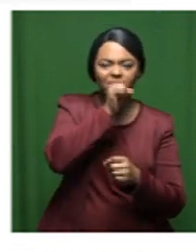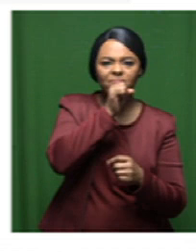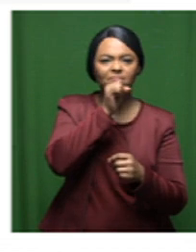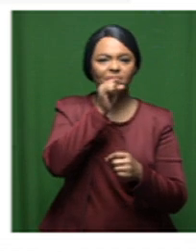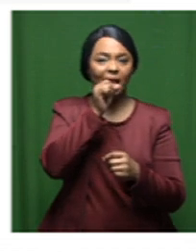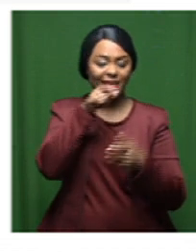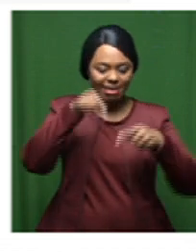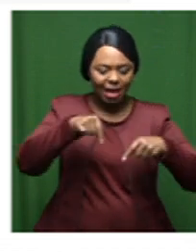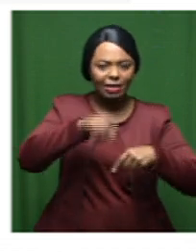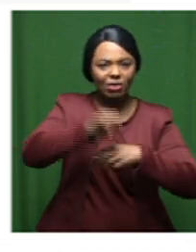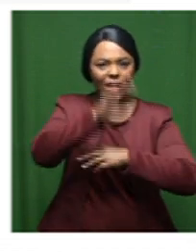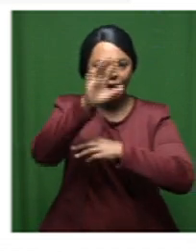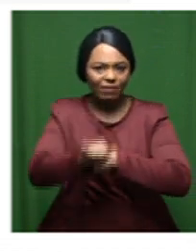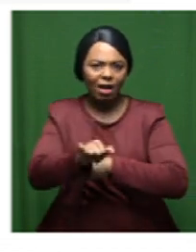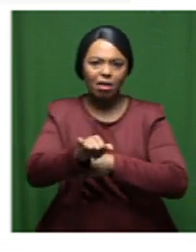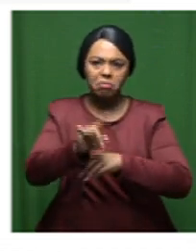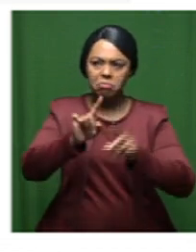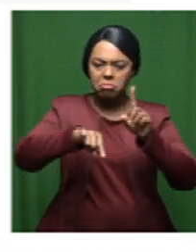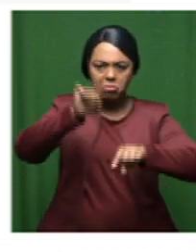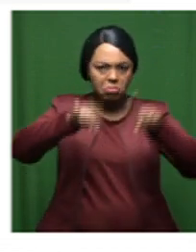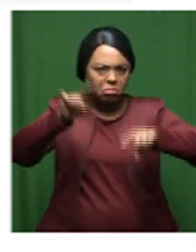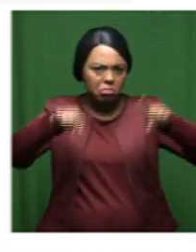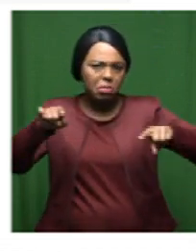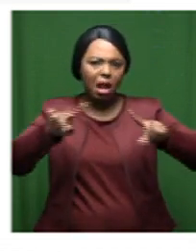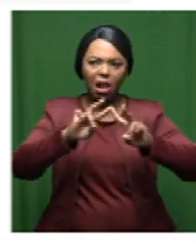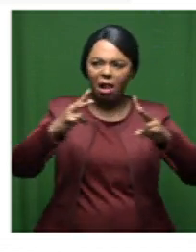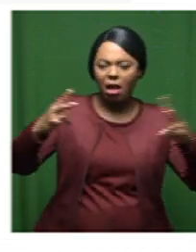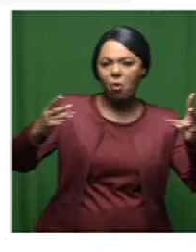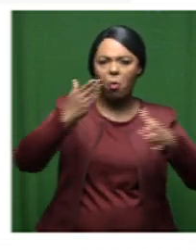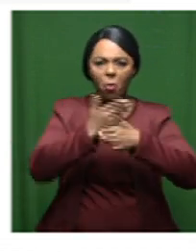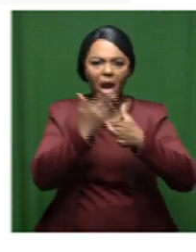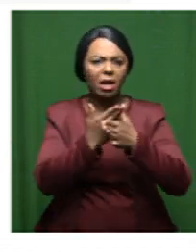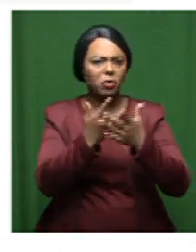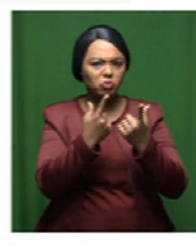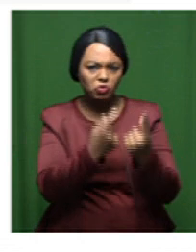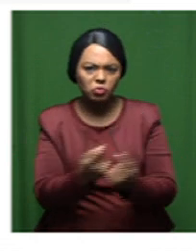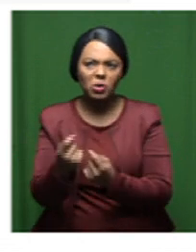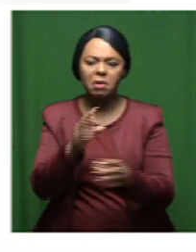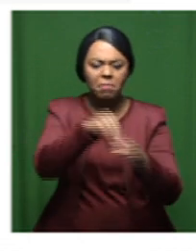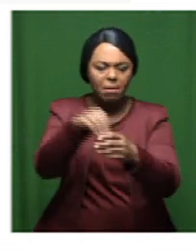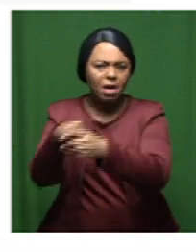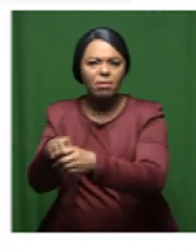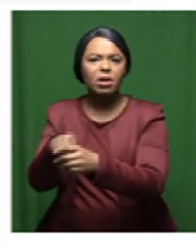starting to really diversify their works and engaging things like